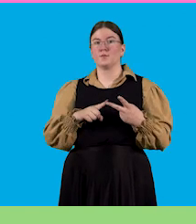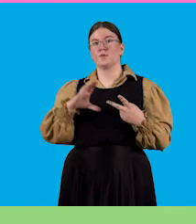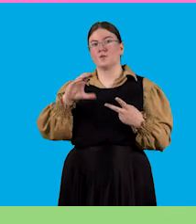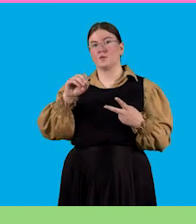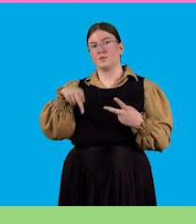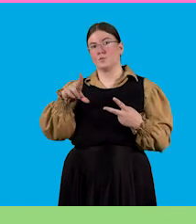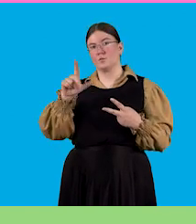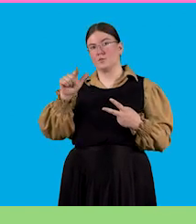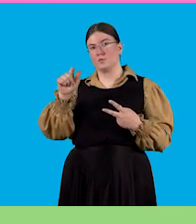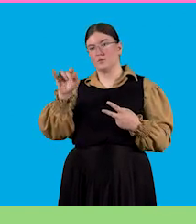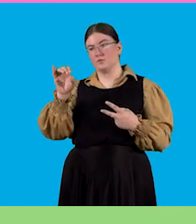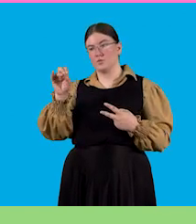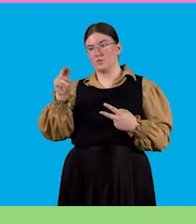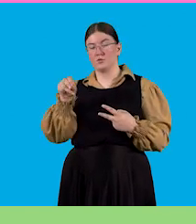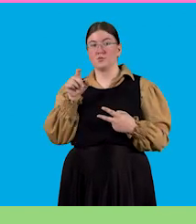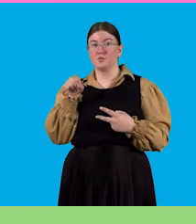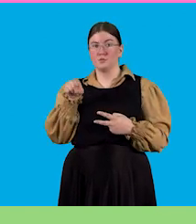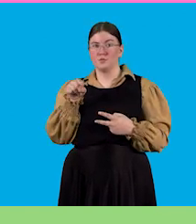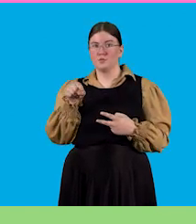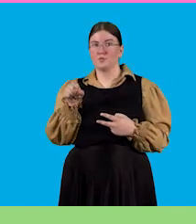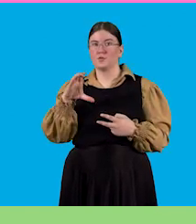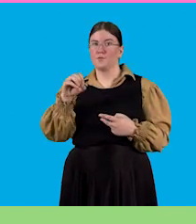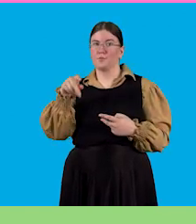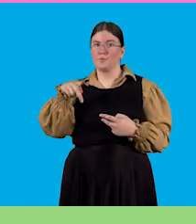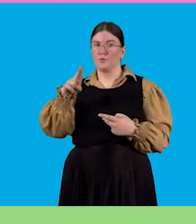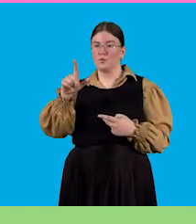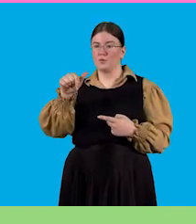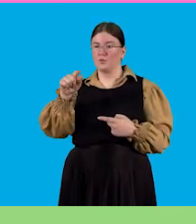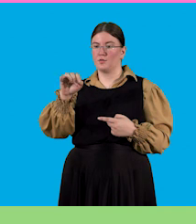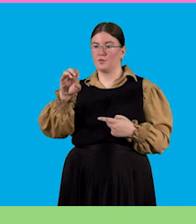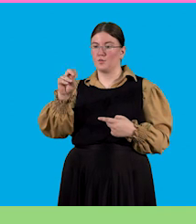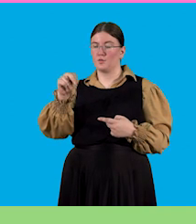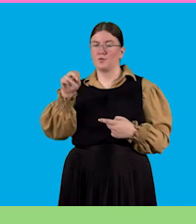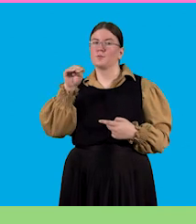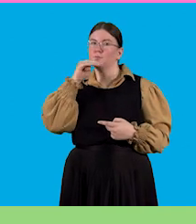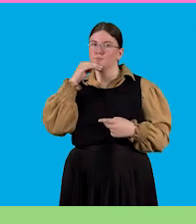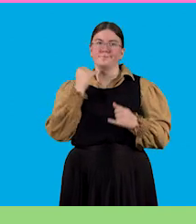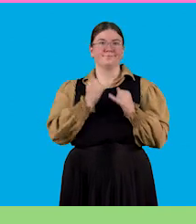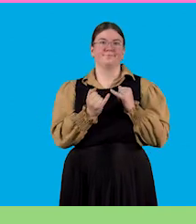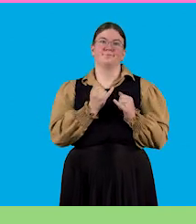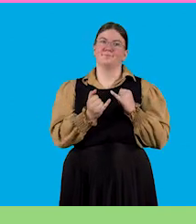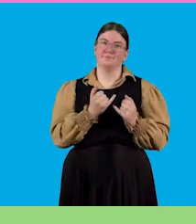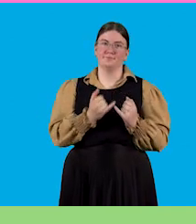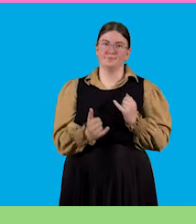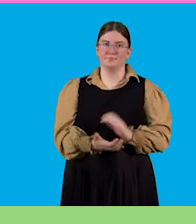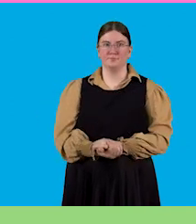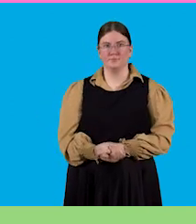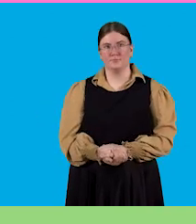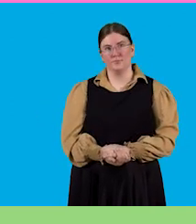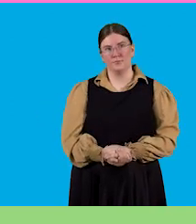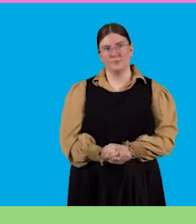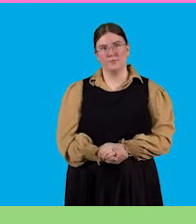have copulation, and we did say that copulation is another word for sexual intercourse.